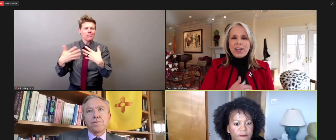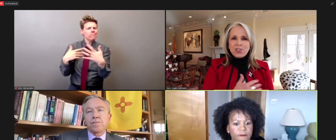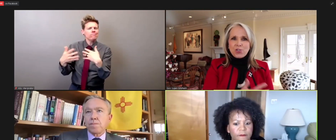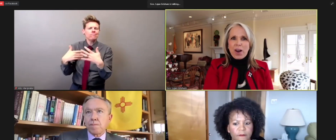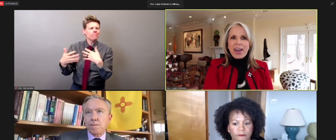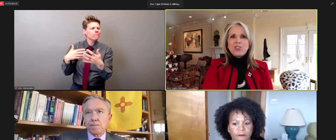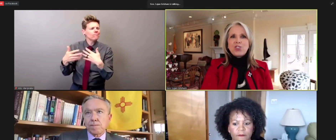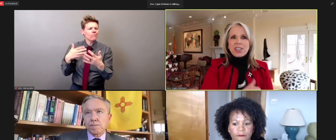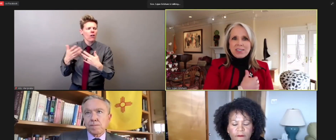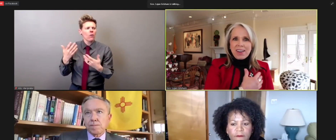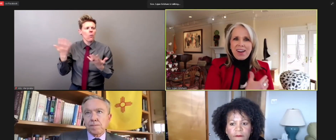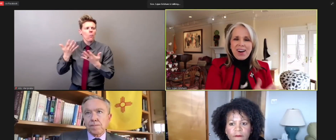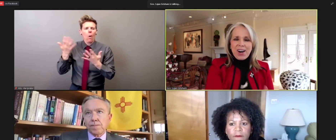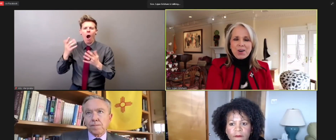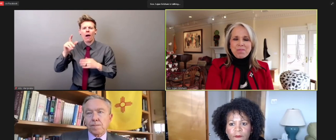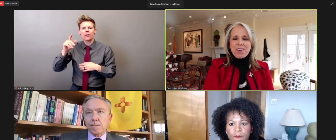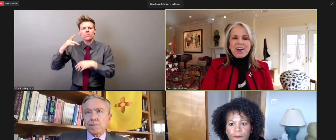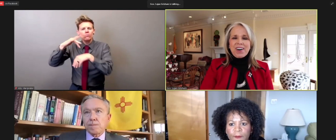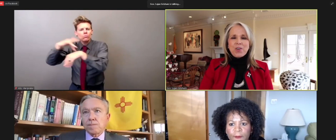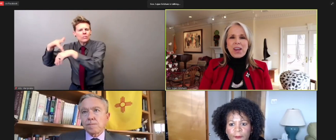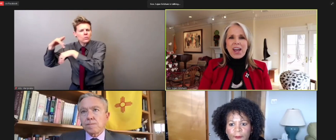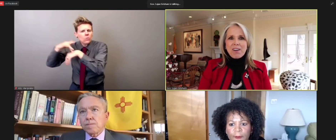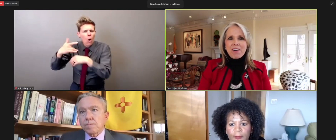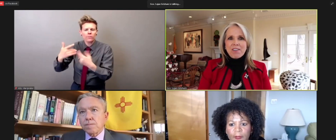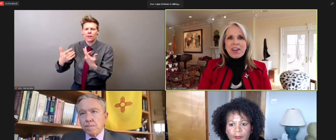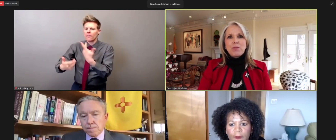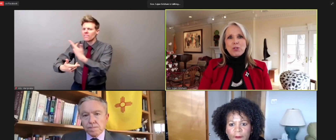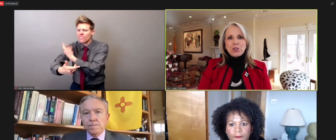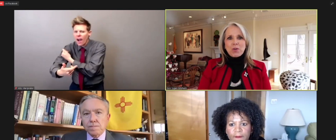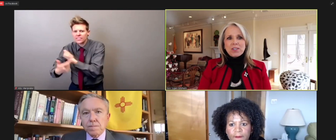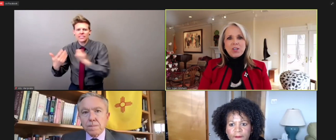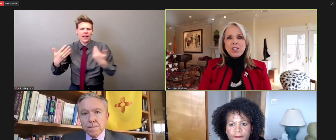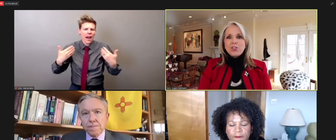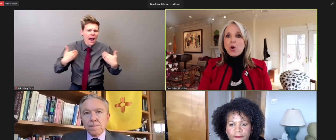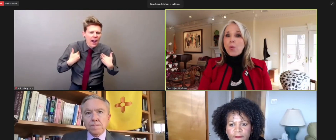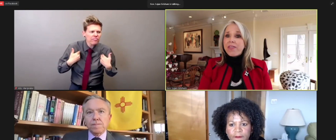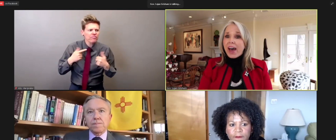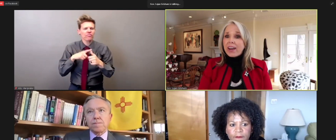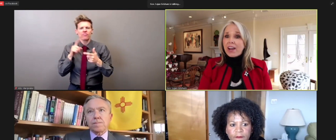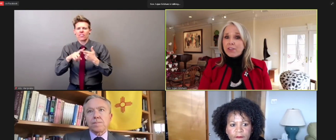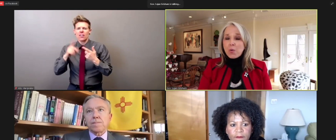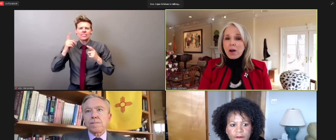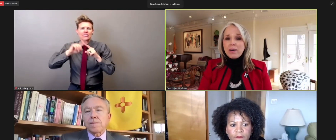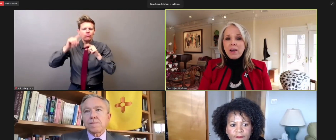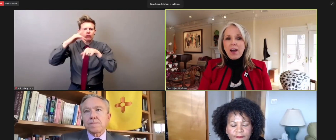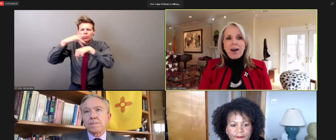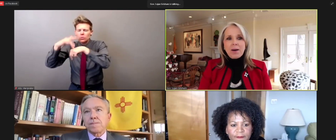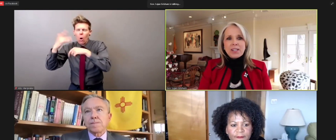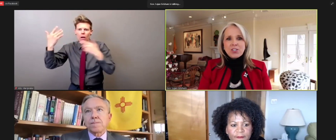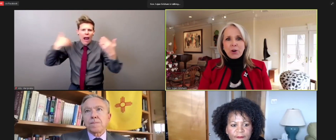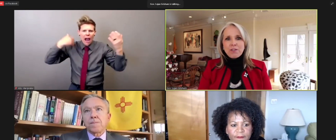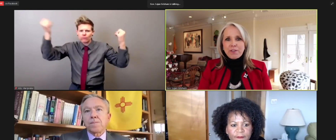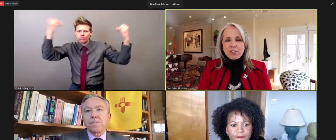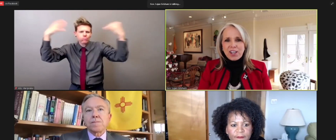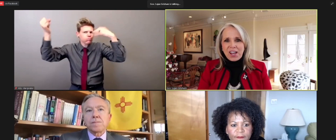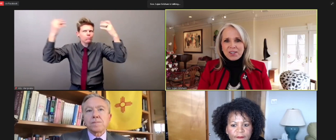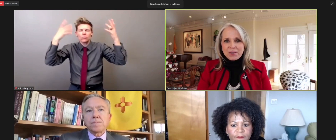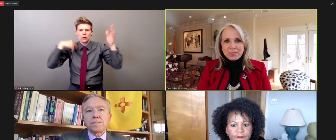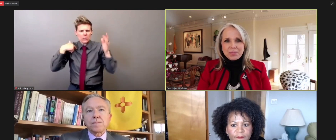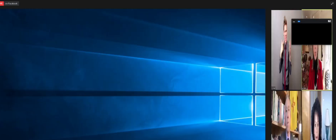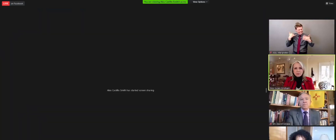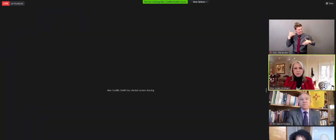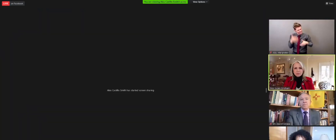tools, strategies that we have available to us. So with that, everyone, let's go to the first